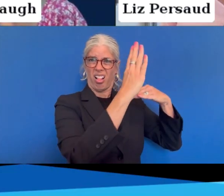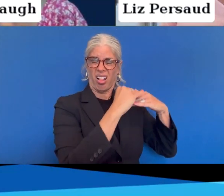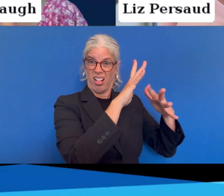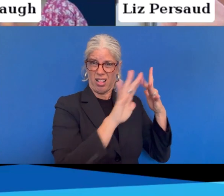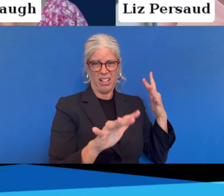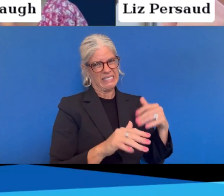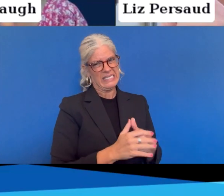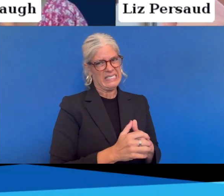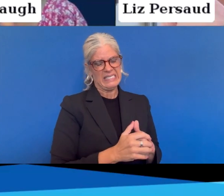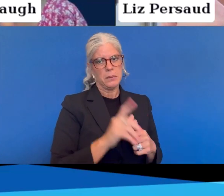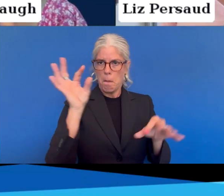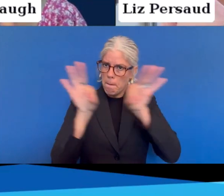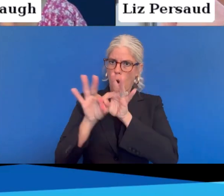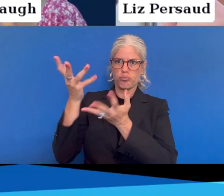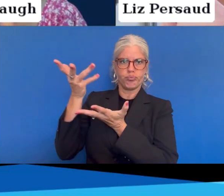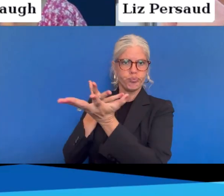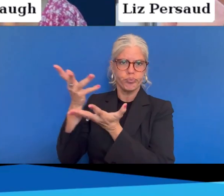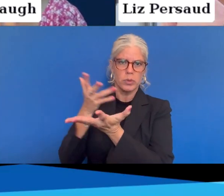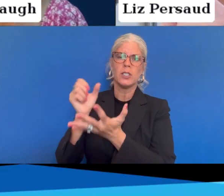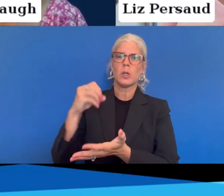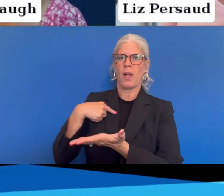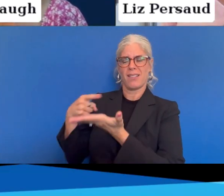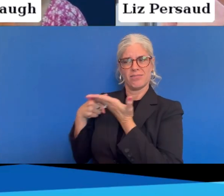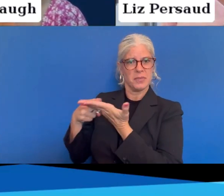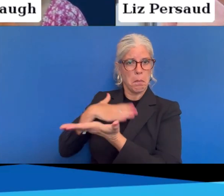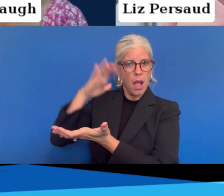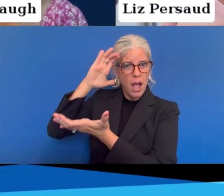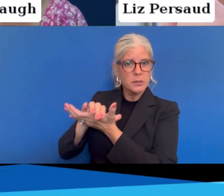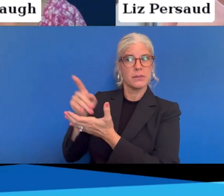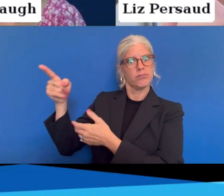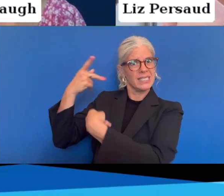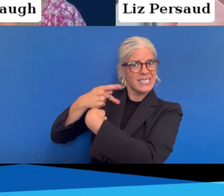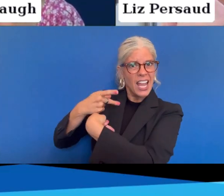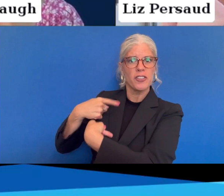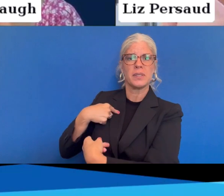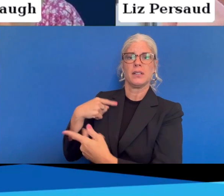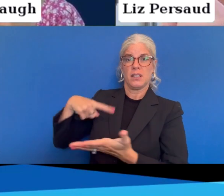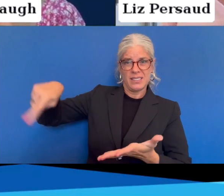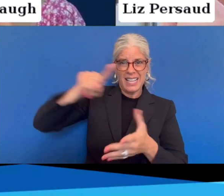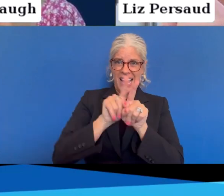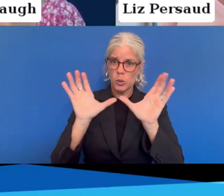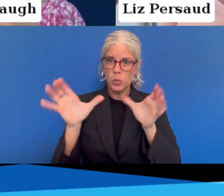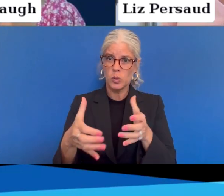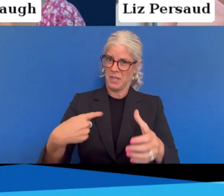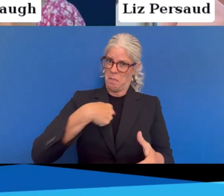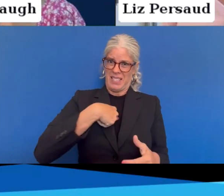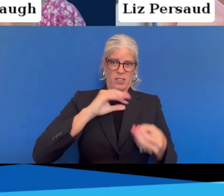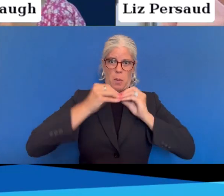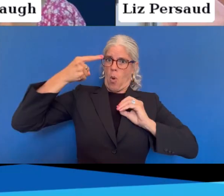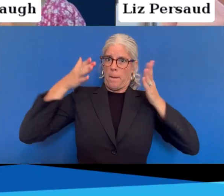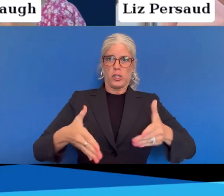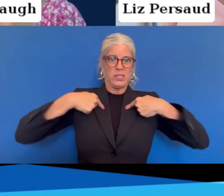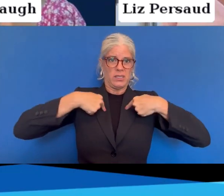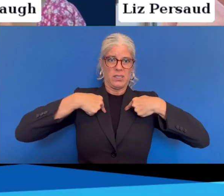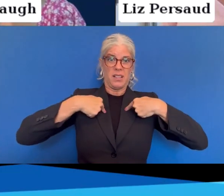ignored, right? It's okay to talk to my husband as my caregiver, but talk to us as a team. I'm the primary person. So being switched